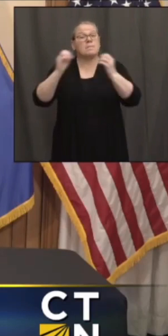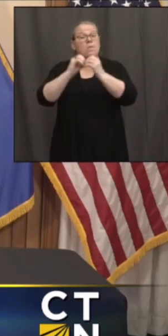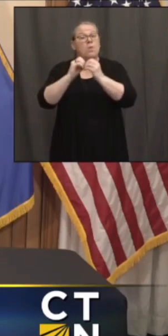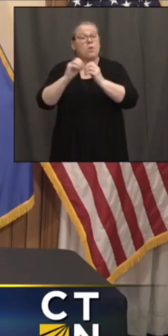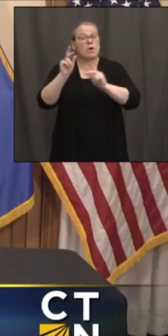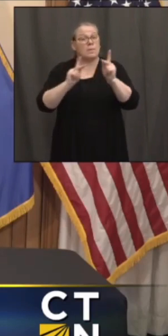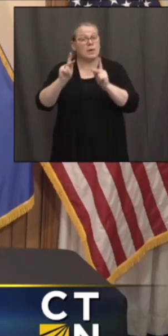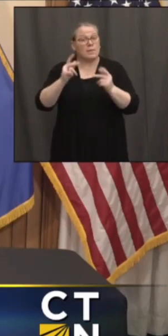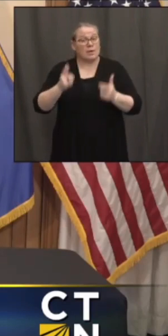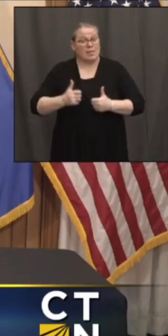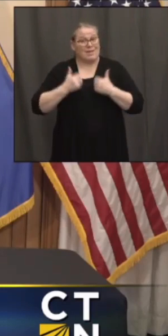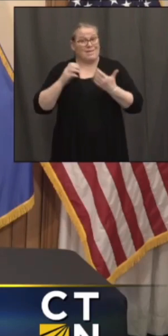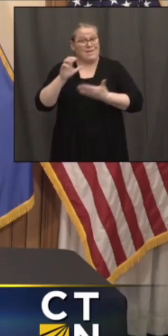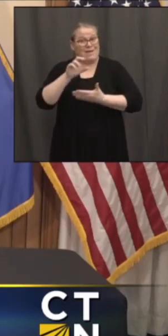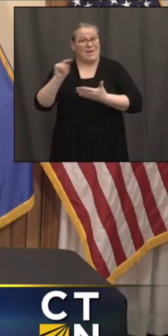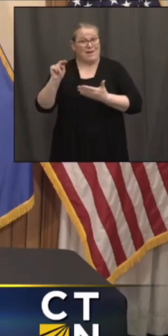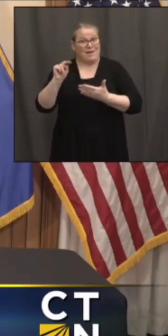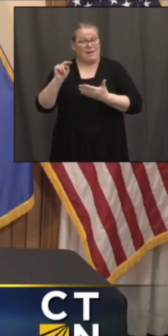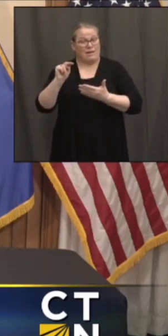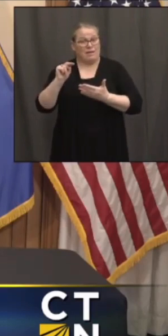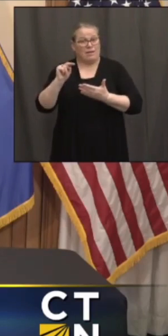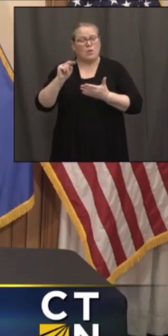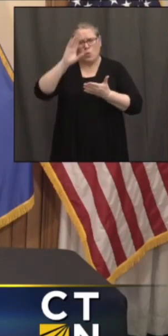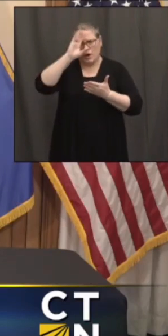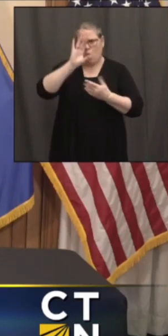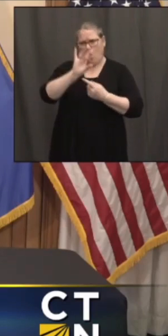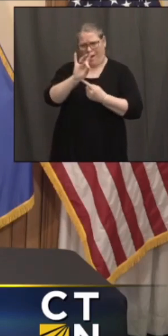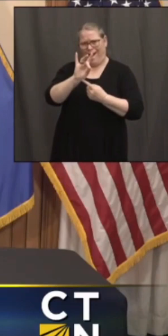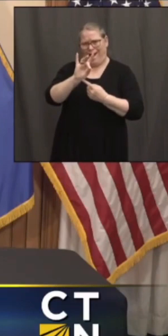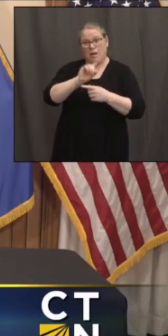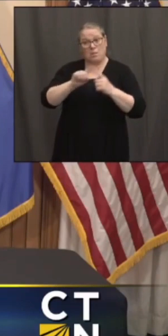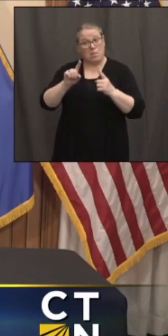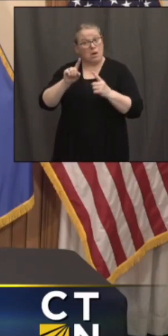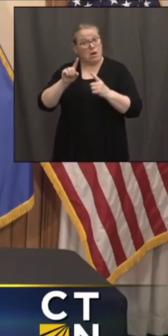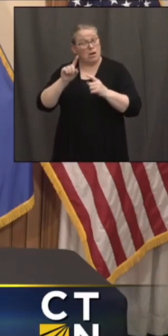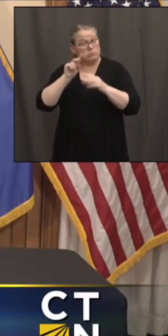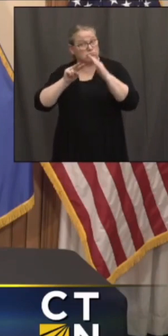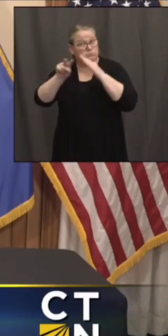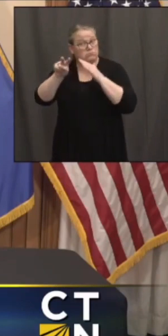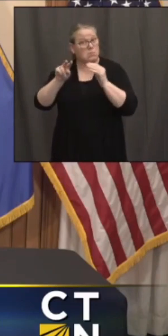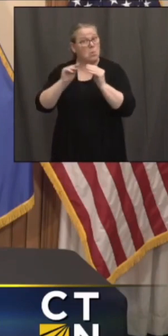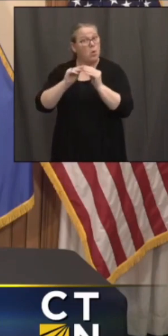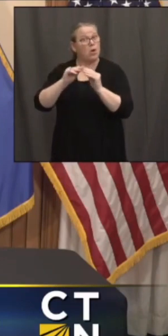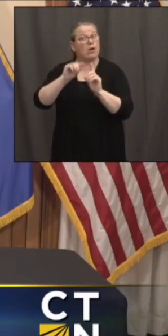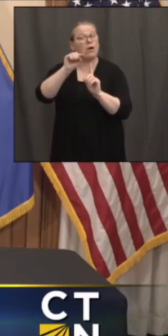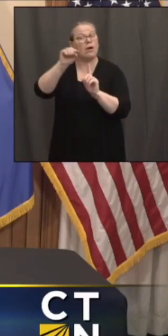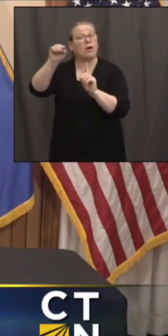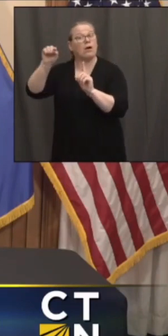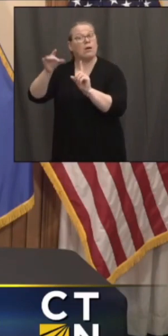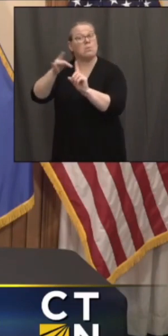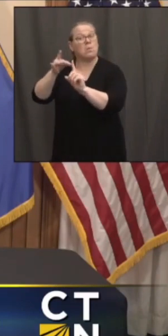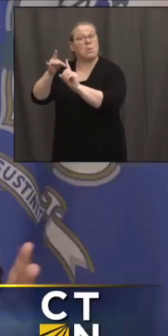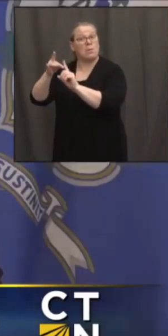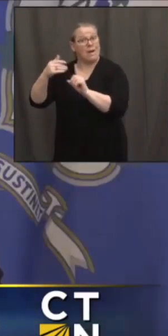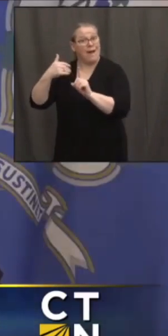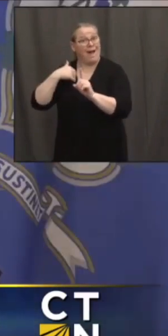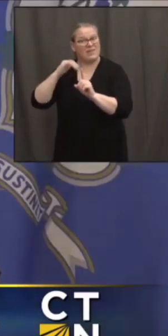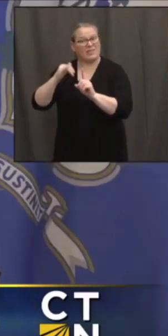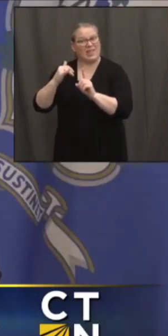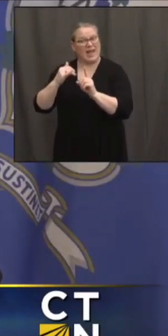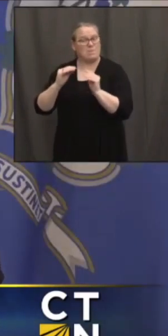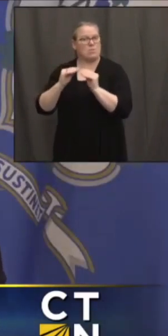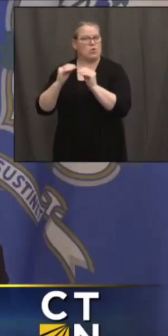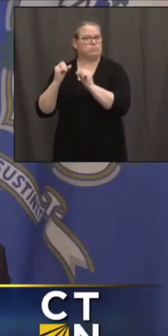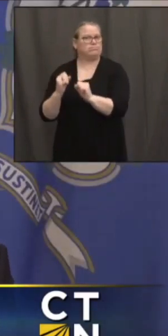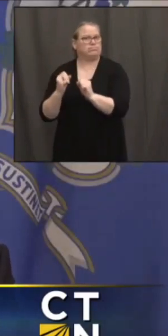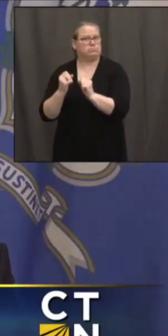virus in addition to the 8 we officially know? I think we're assuming that it's much more widespread than you